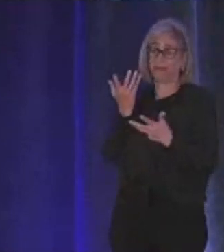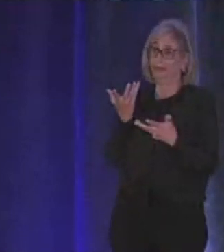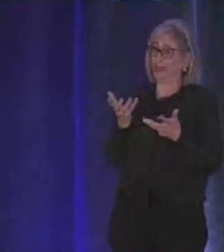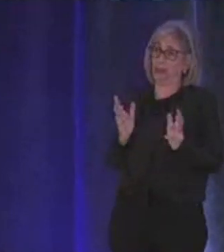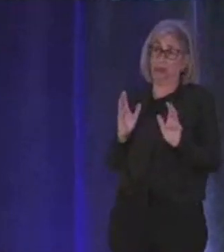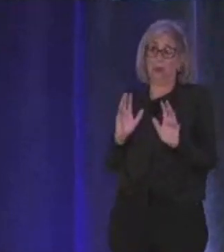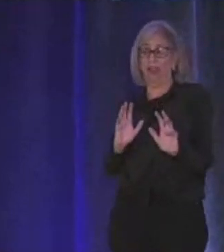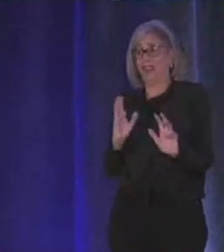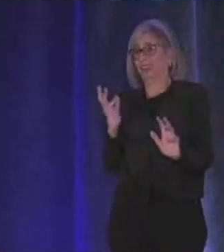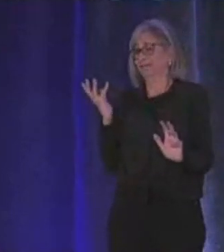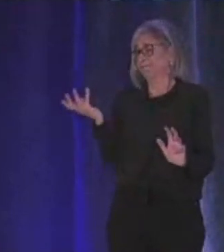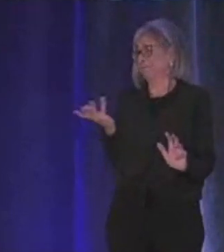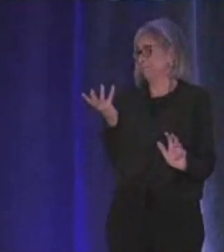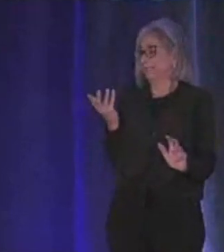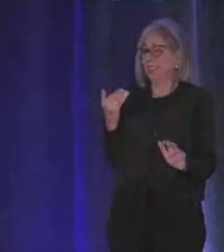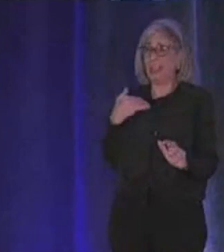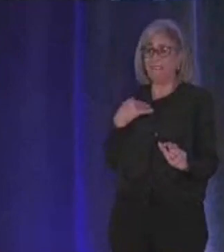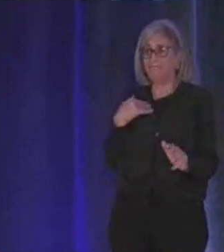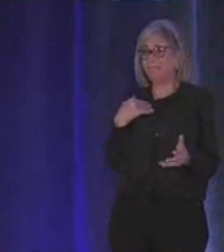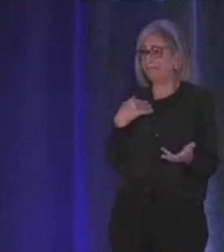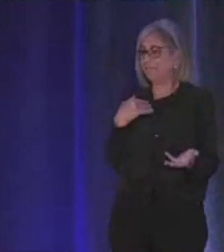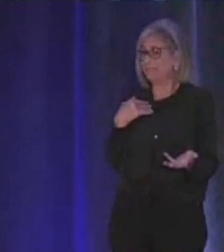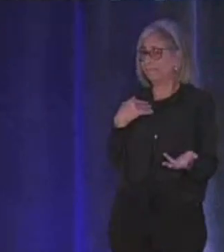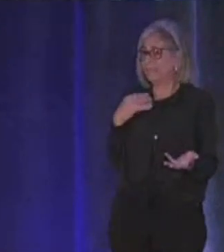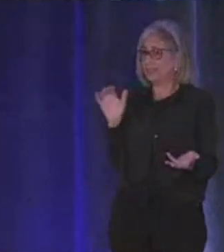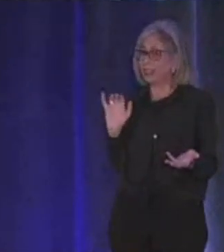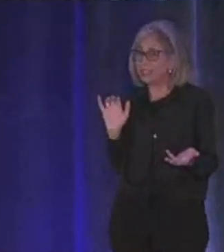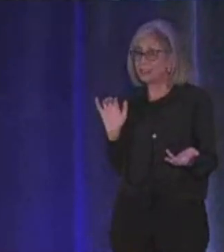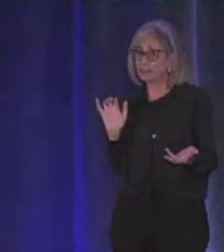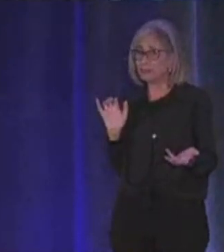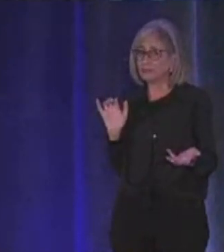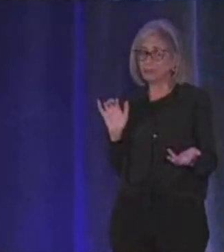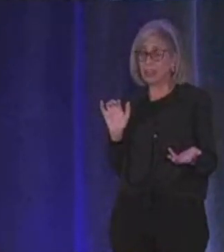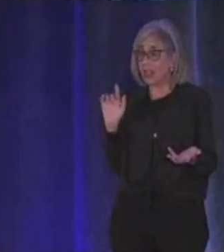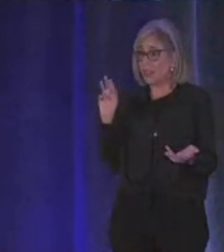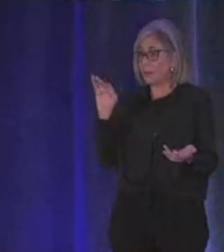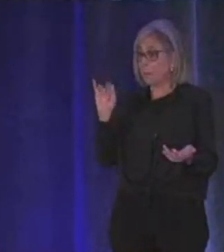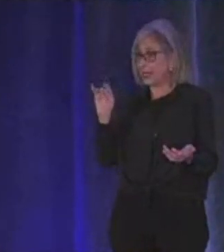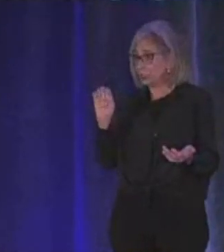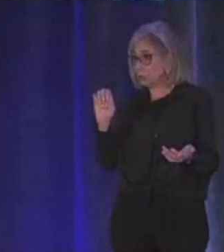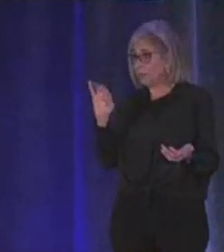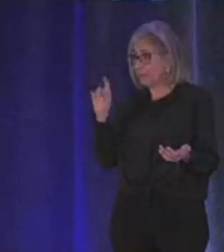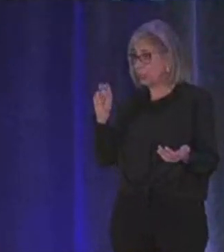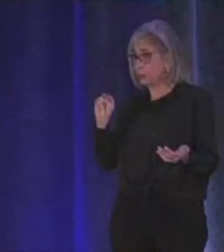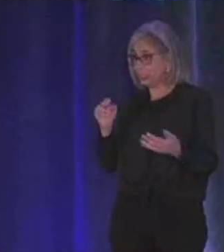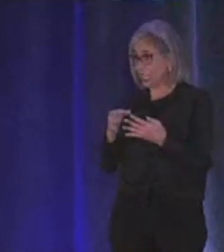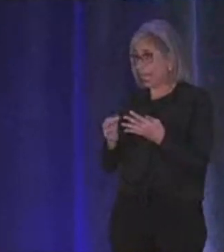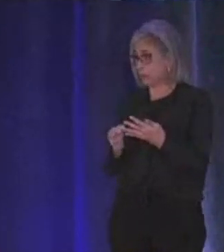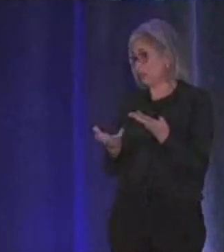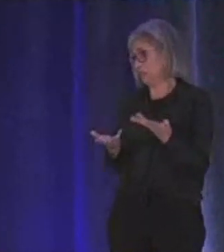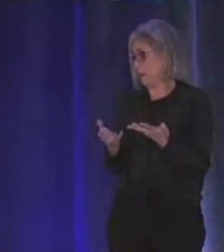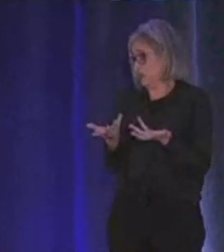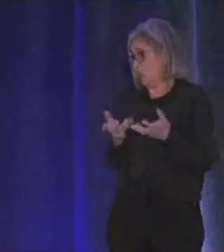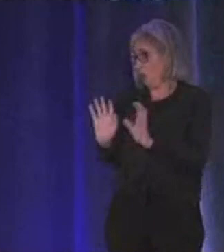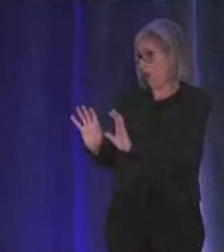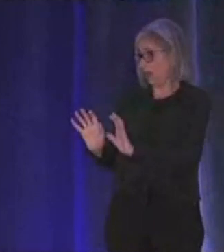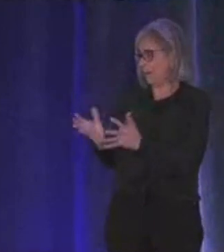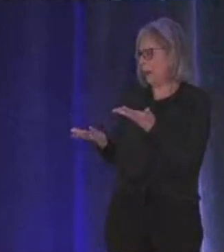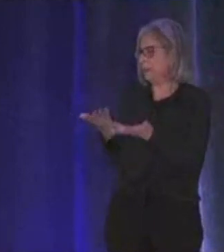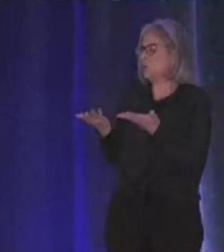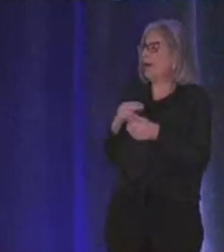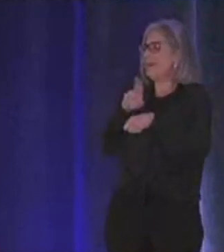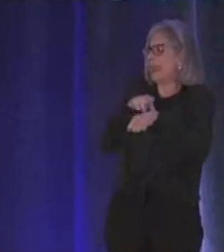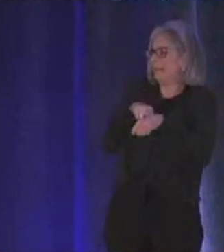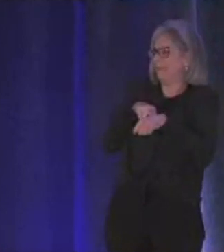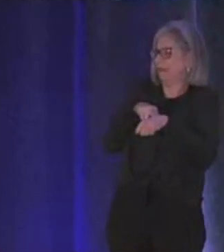want to have like this modular federation option. Maybe you want to use something that's a bit more native.